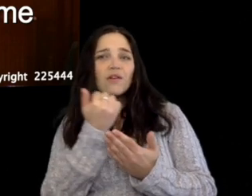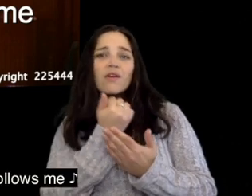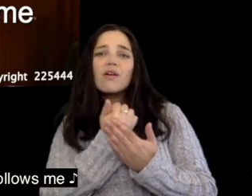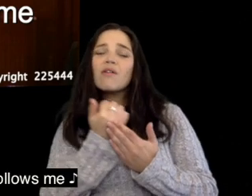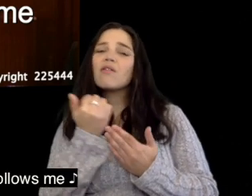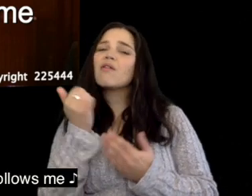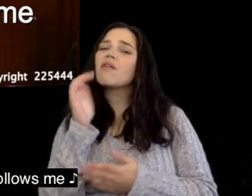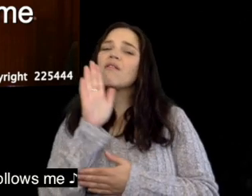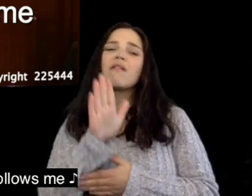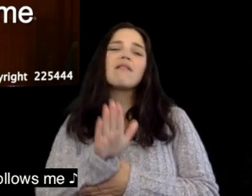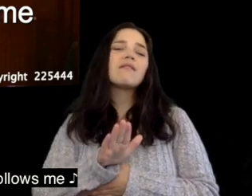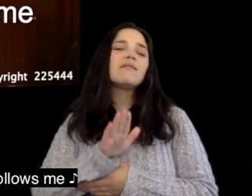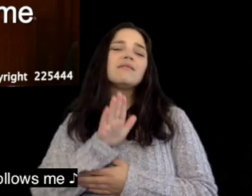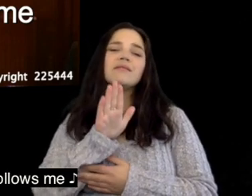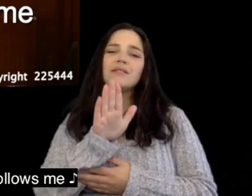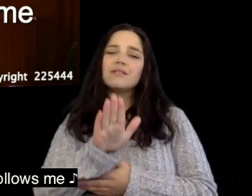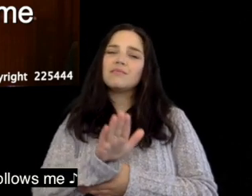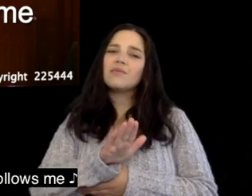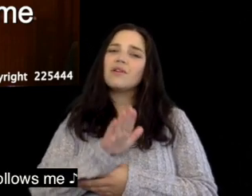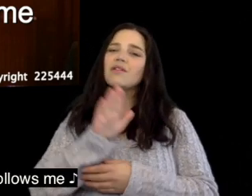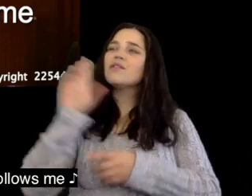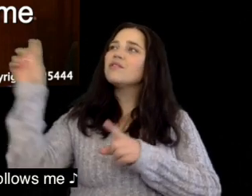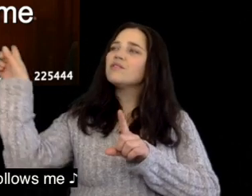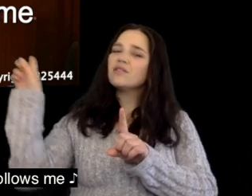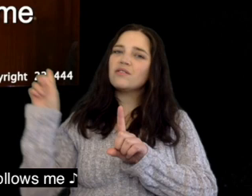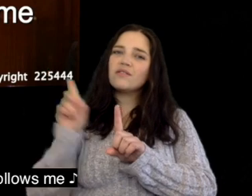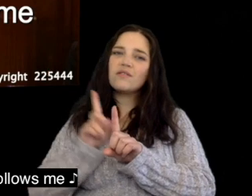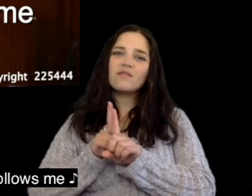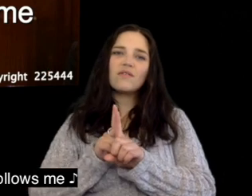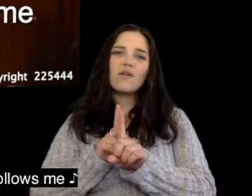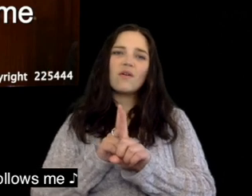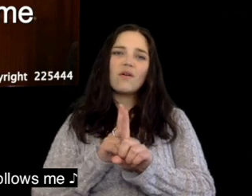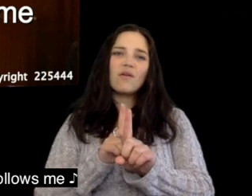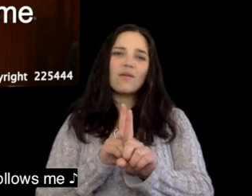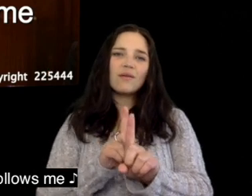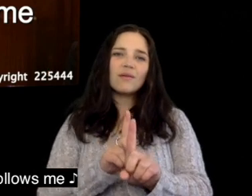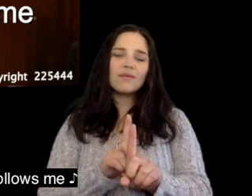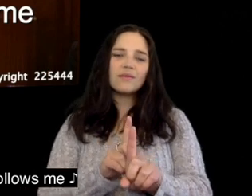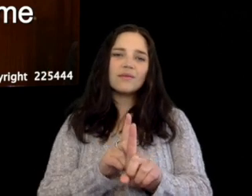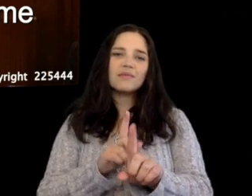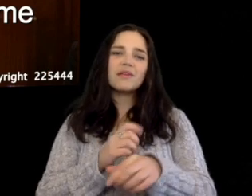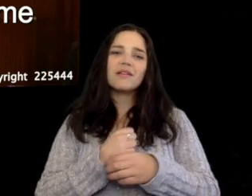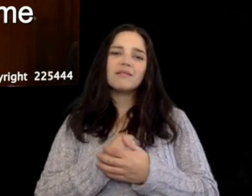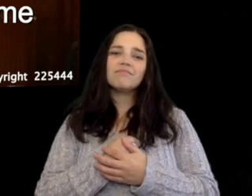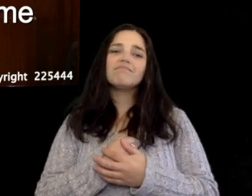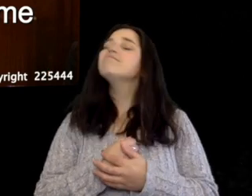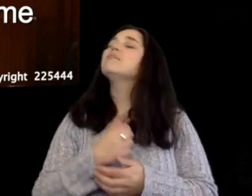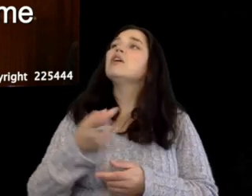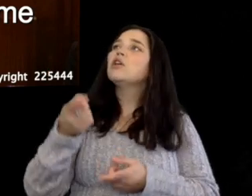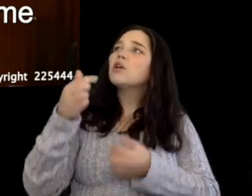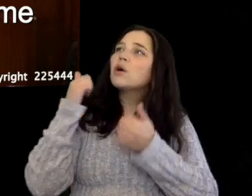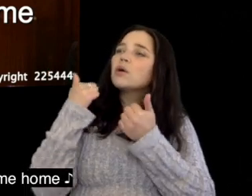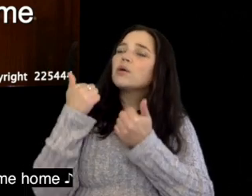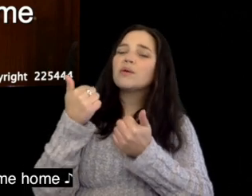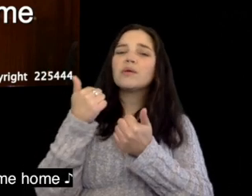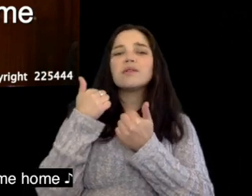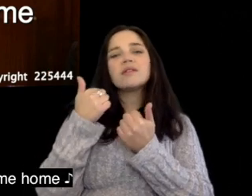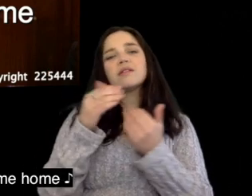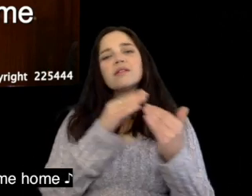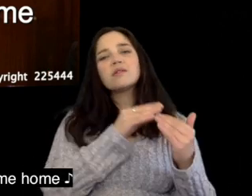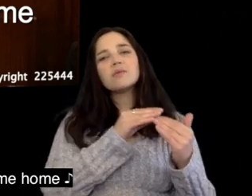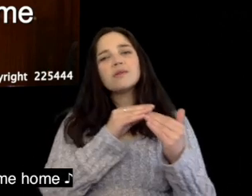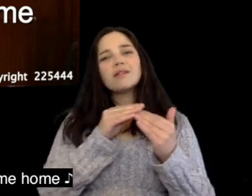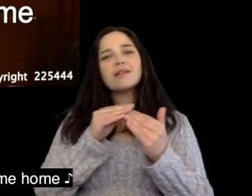alone, for your endless mercy follows me.